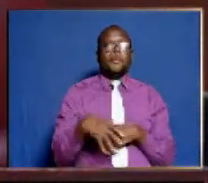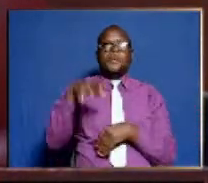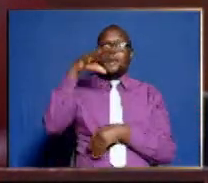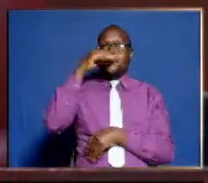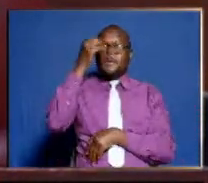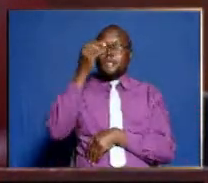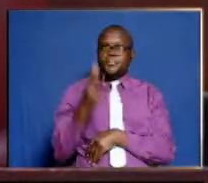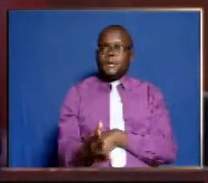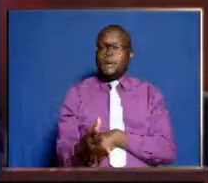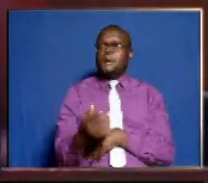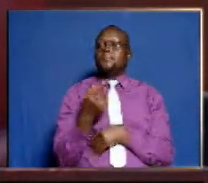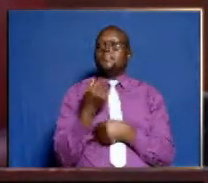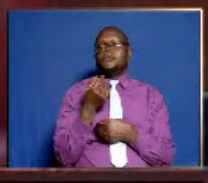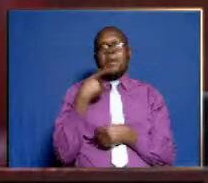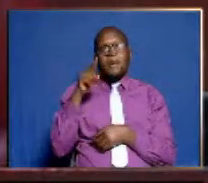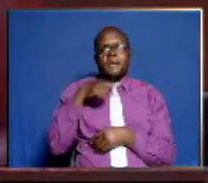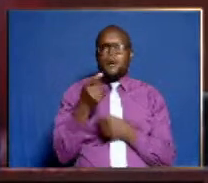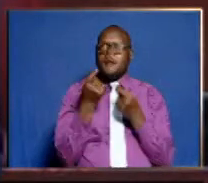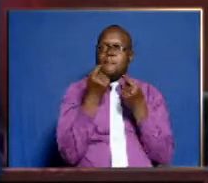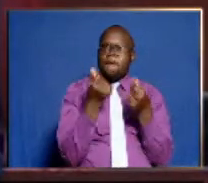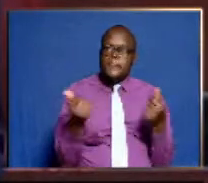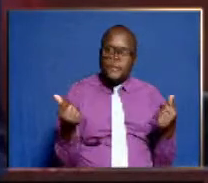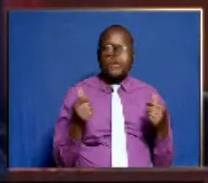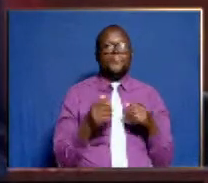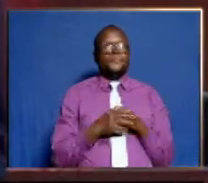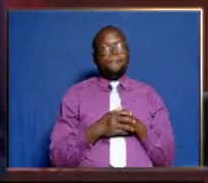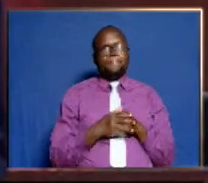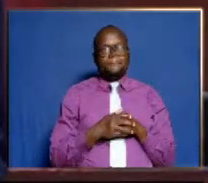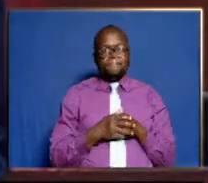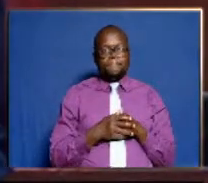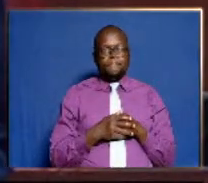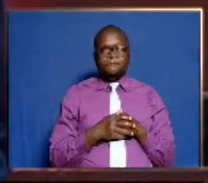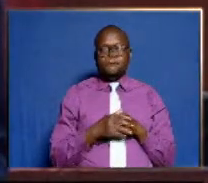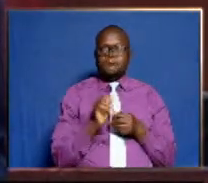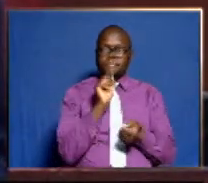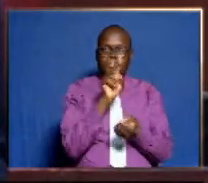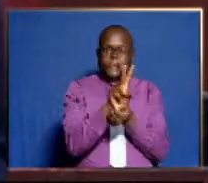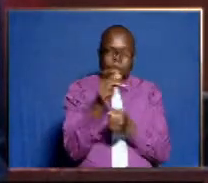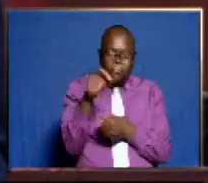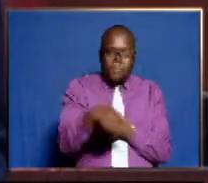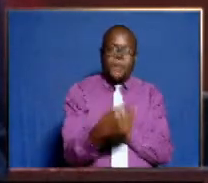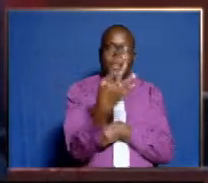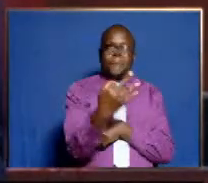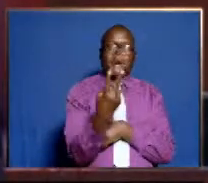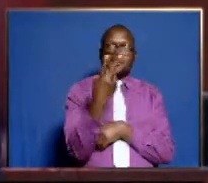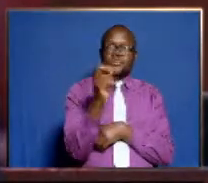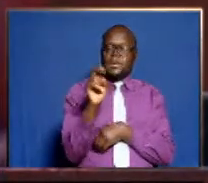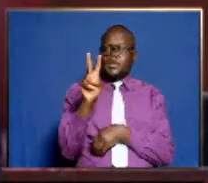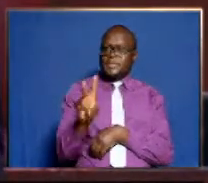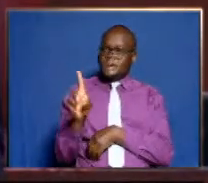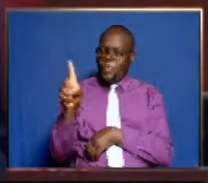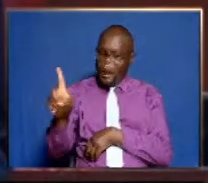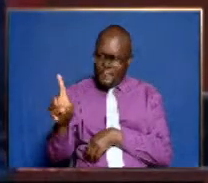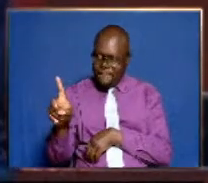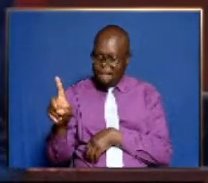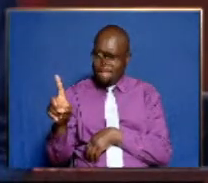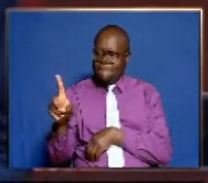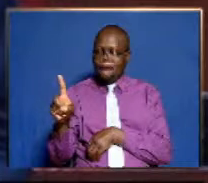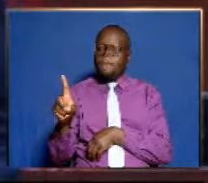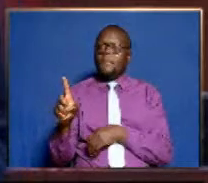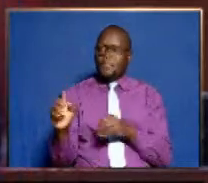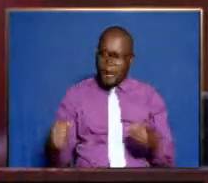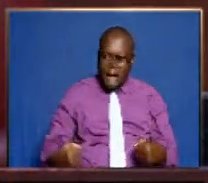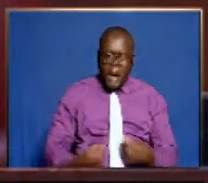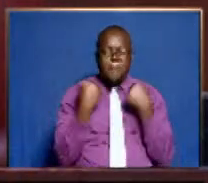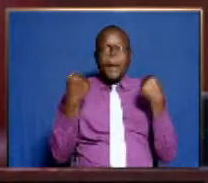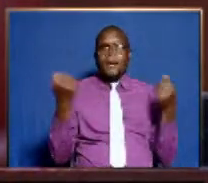just to mention a few, Honorable Speaker, on 12th of March 2021, a raid took place